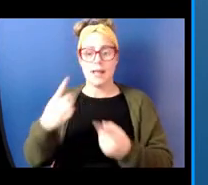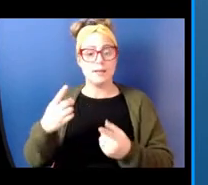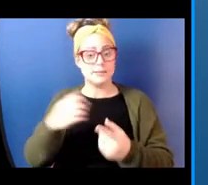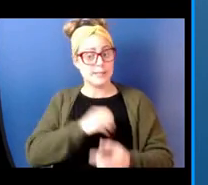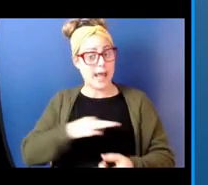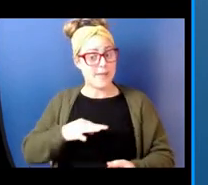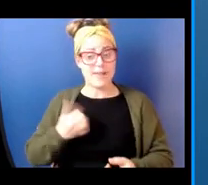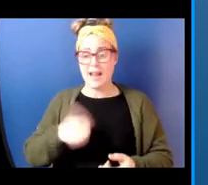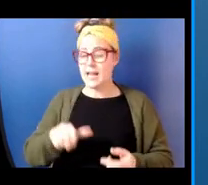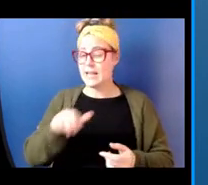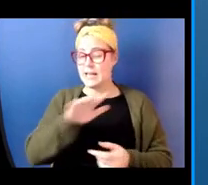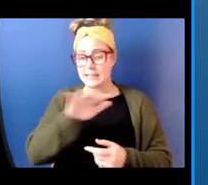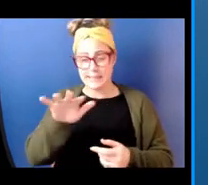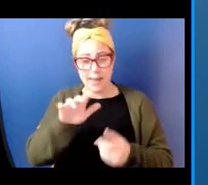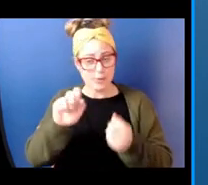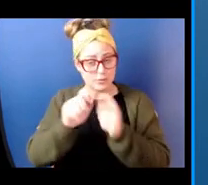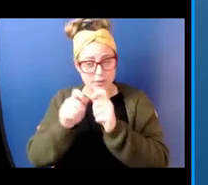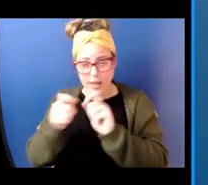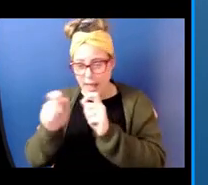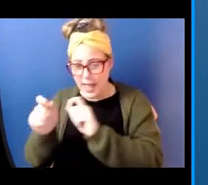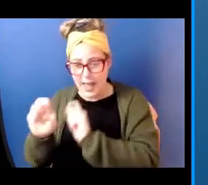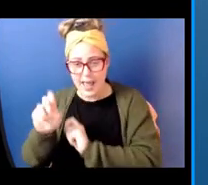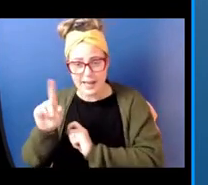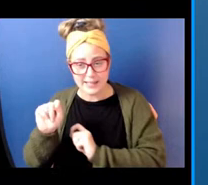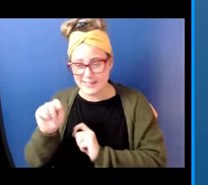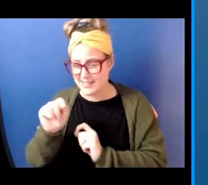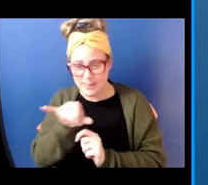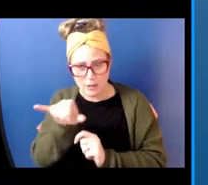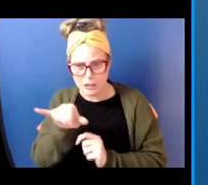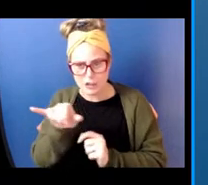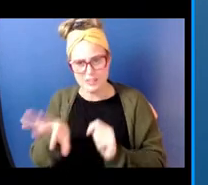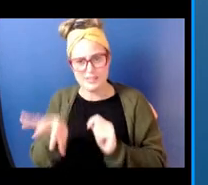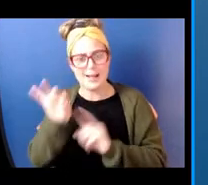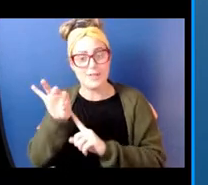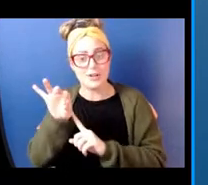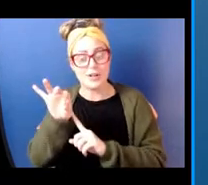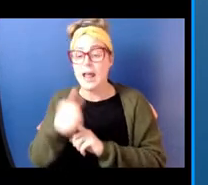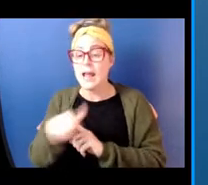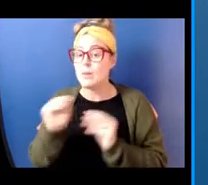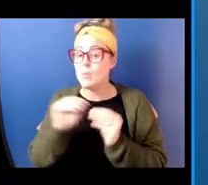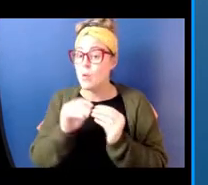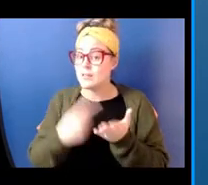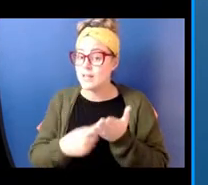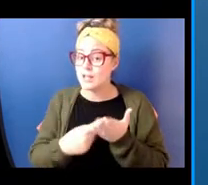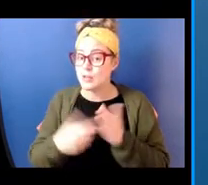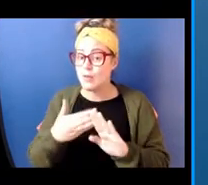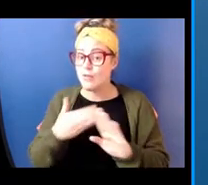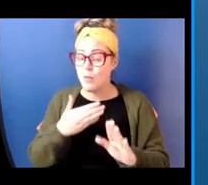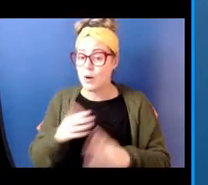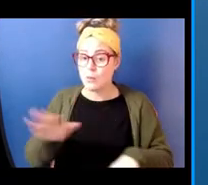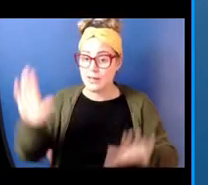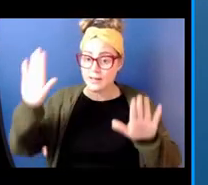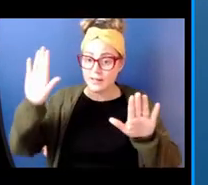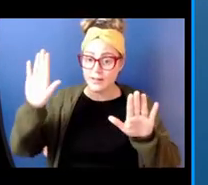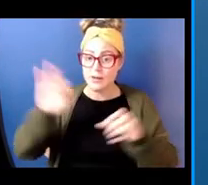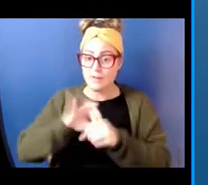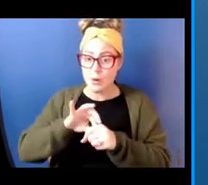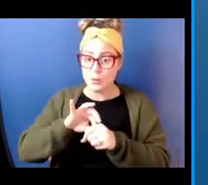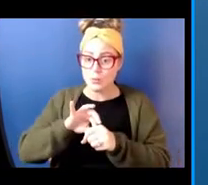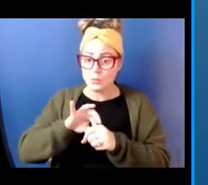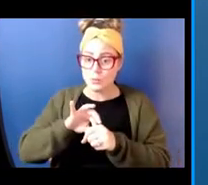or similar edits that are discovered is there any further discussion before we move to a vote